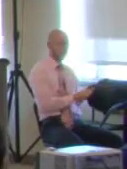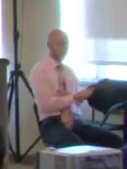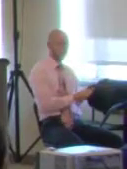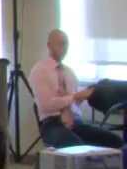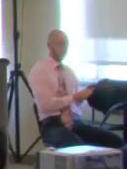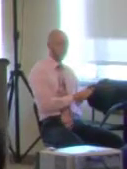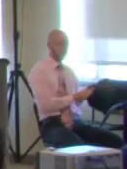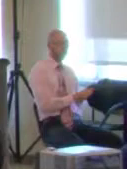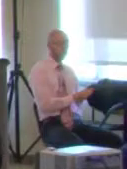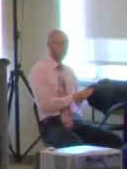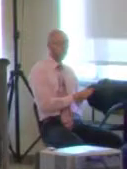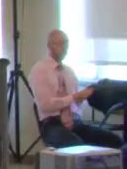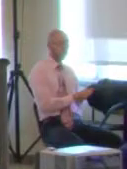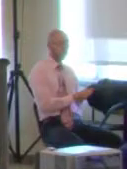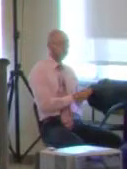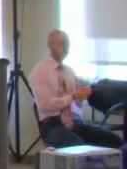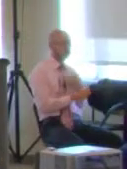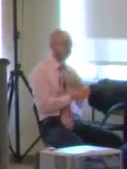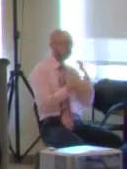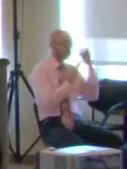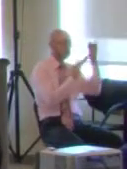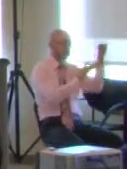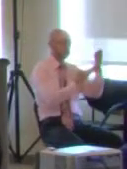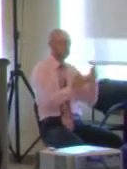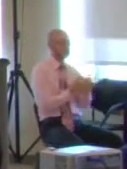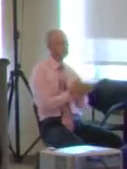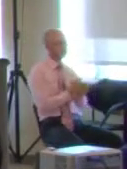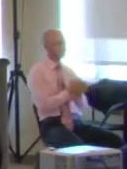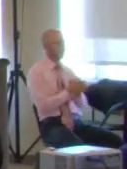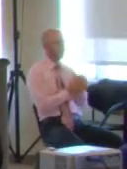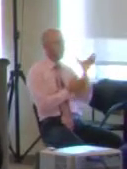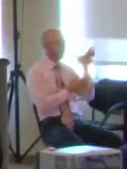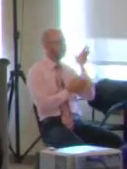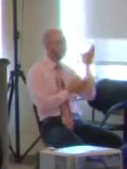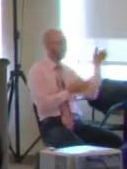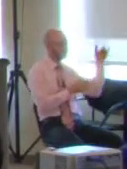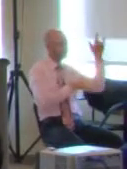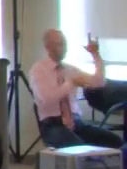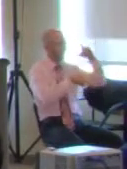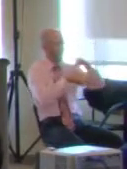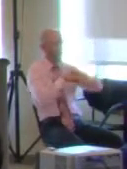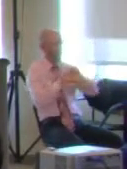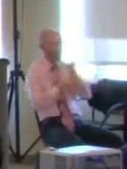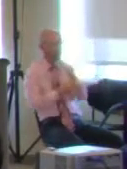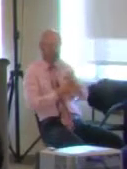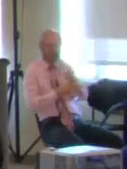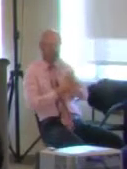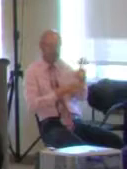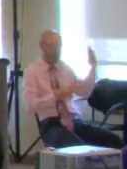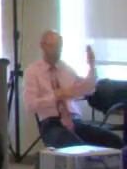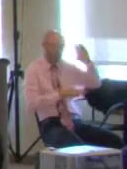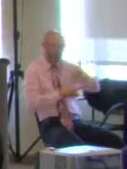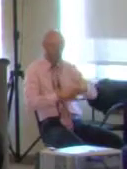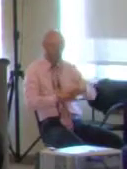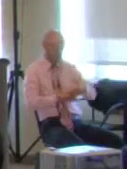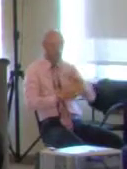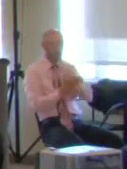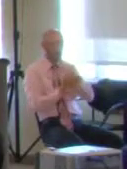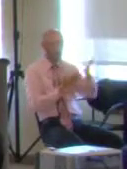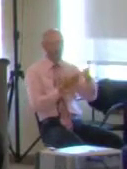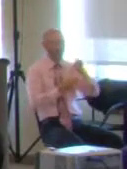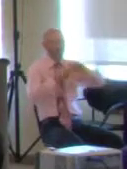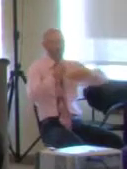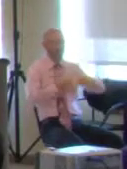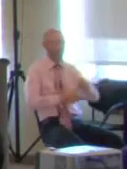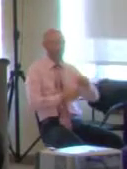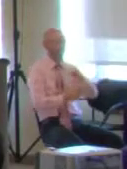mother will come out and stay with her daughter for 3 weeks take care of her instead of putting her in the hospital as